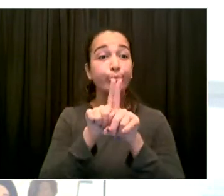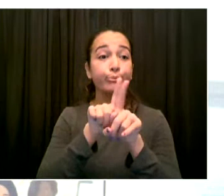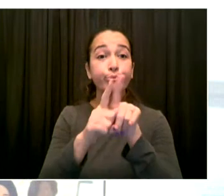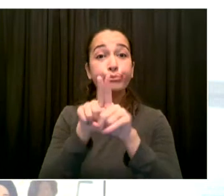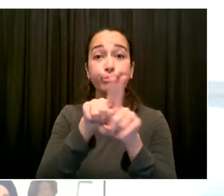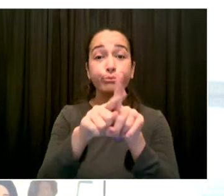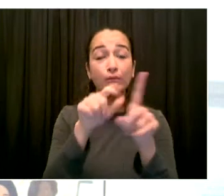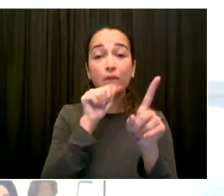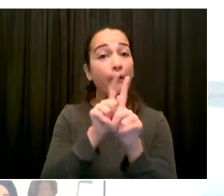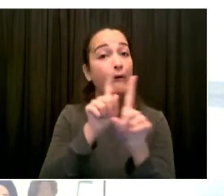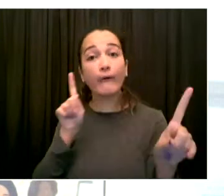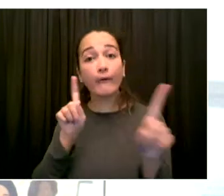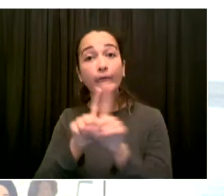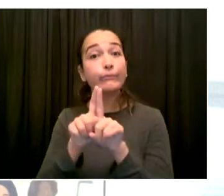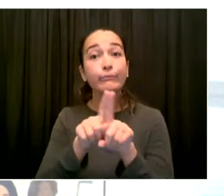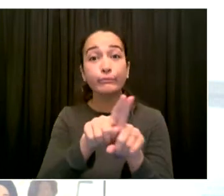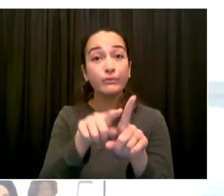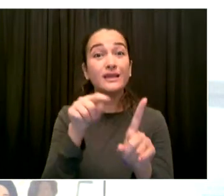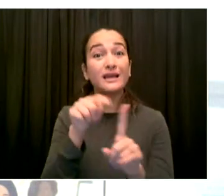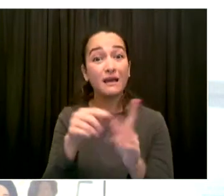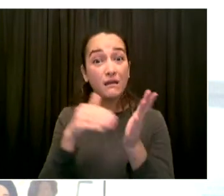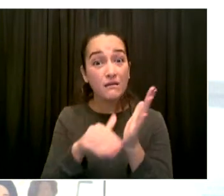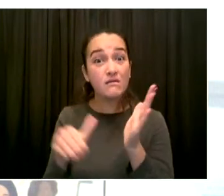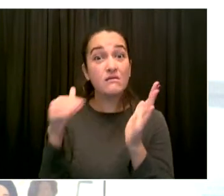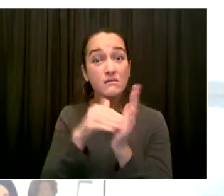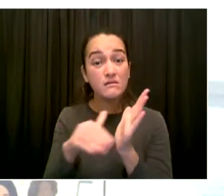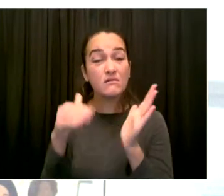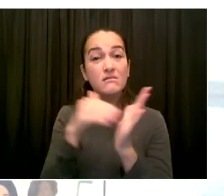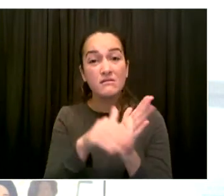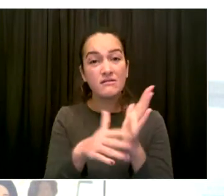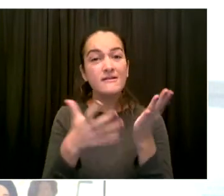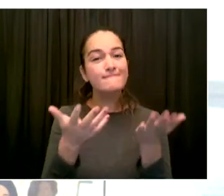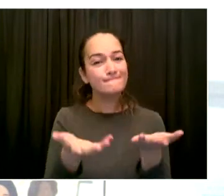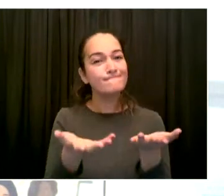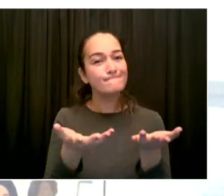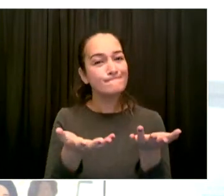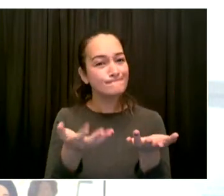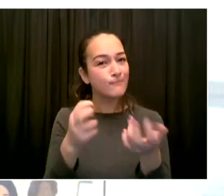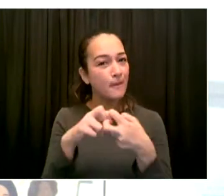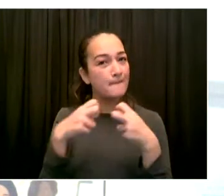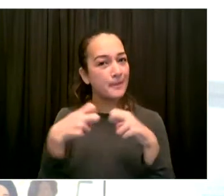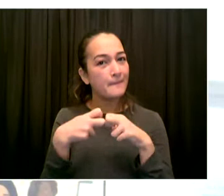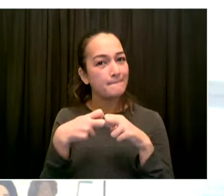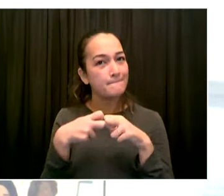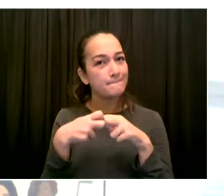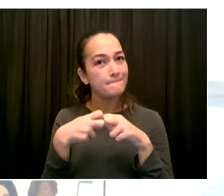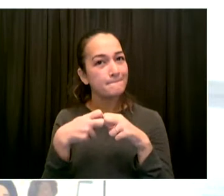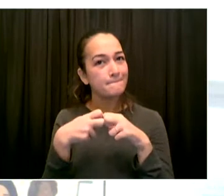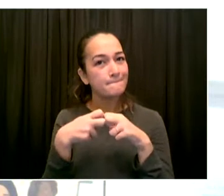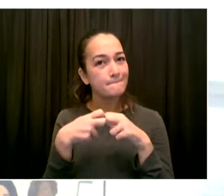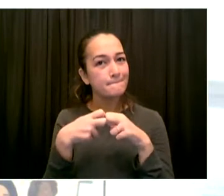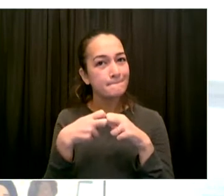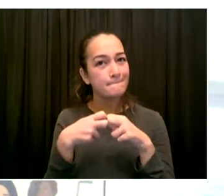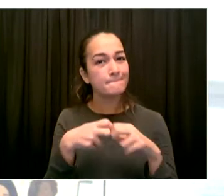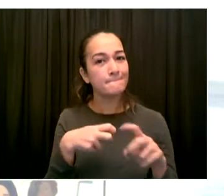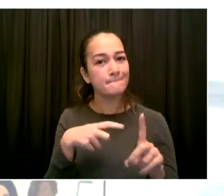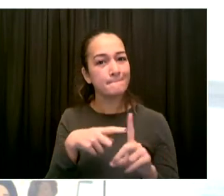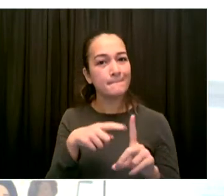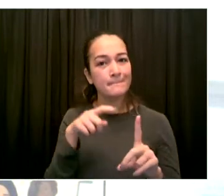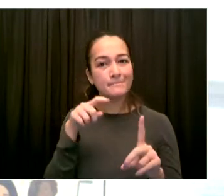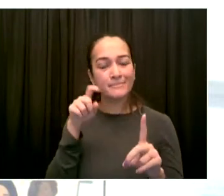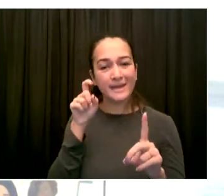child to quarantine. So taken together, this allows us to strike the balance of both keeping kids safe while ensuring